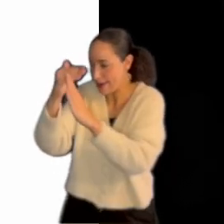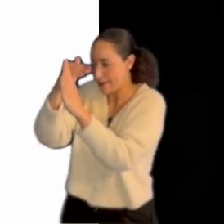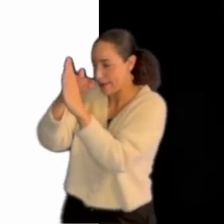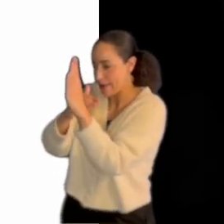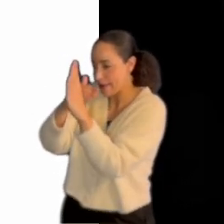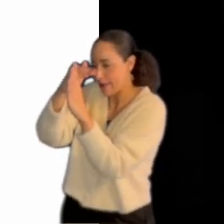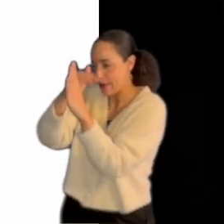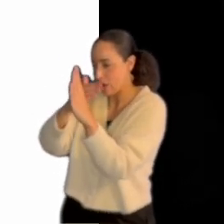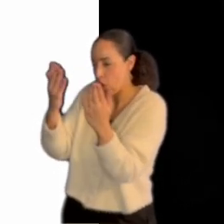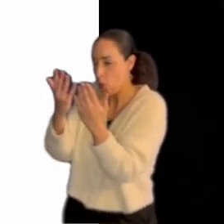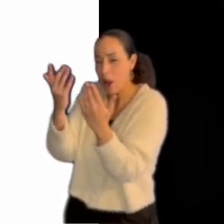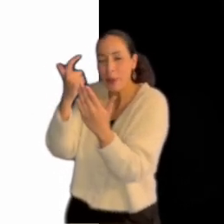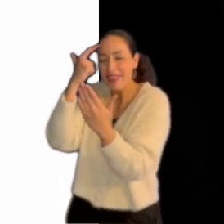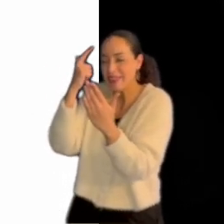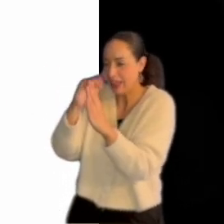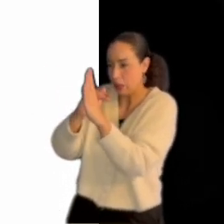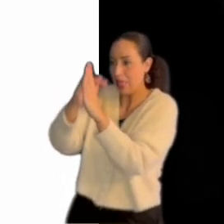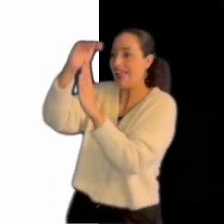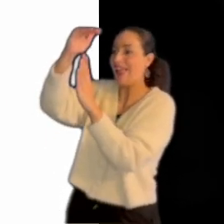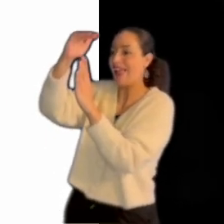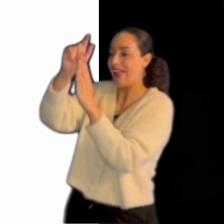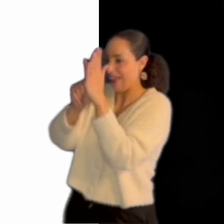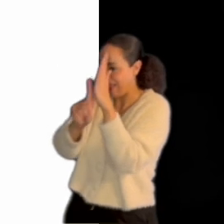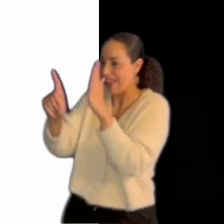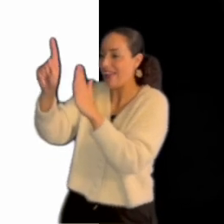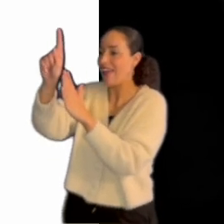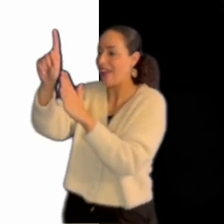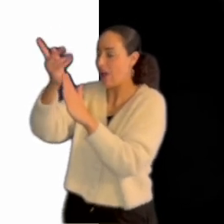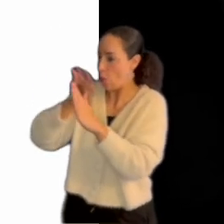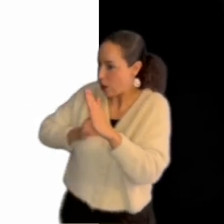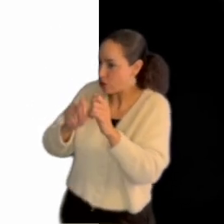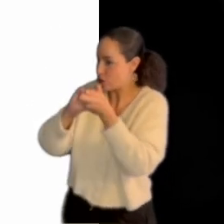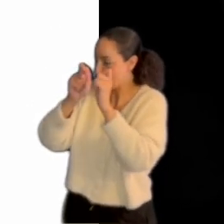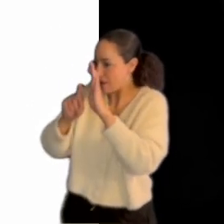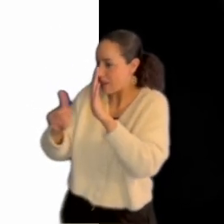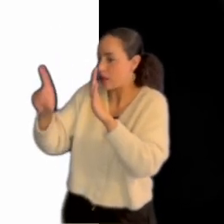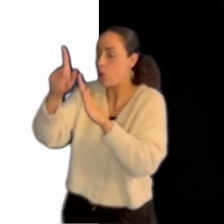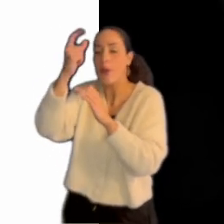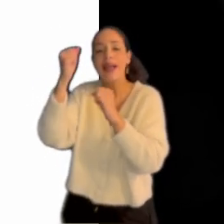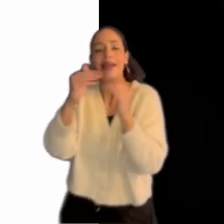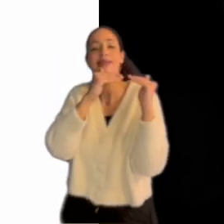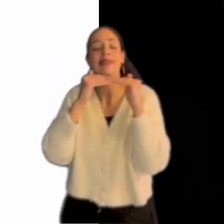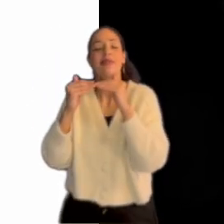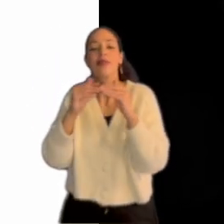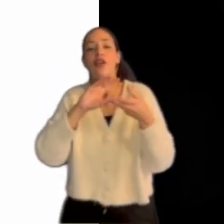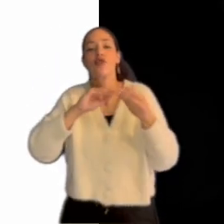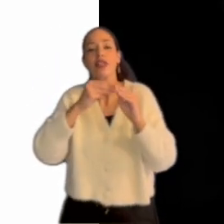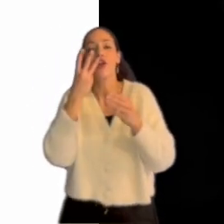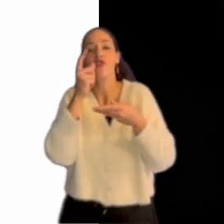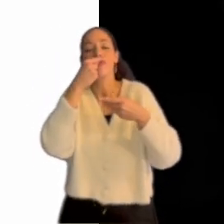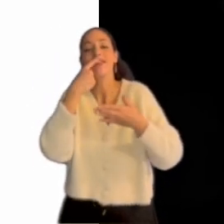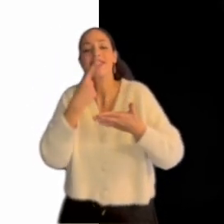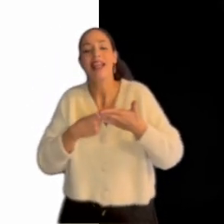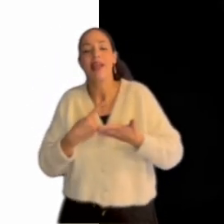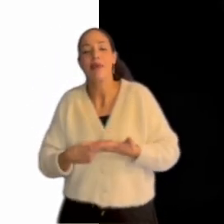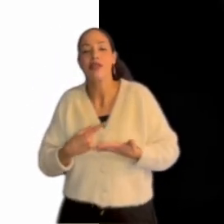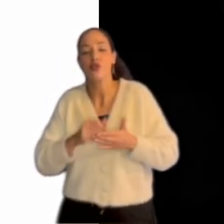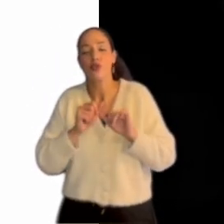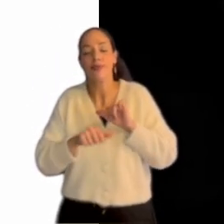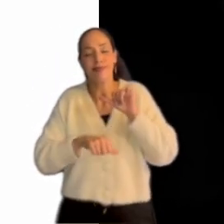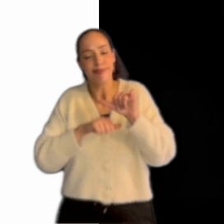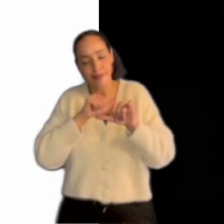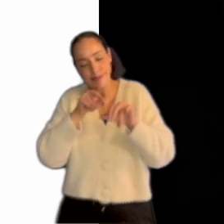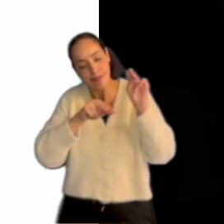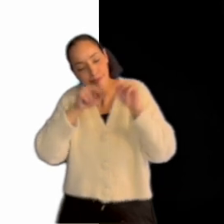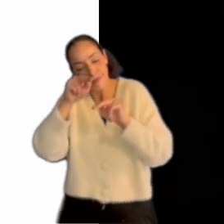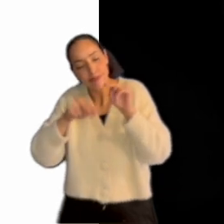progression. The first, I've not achieved this yet. The second, I'm working towards achieving this. And the third, I